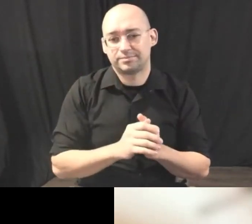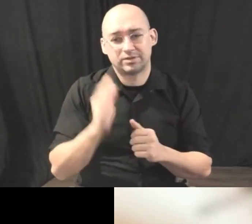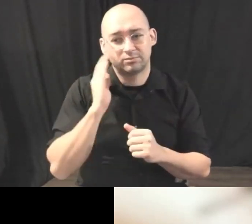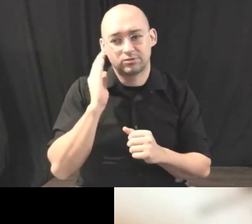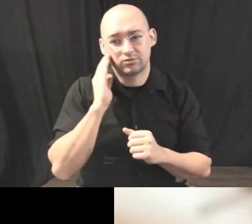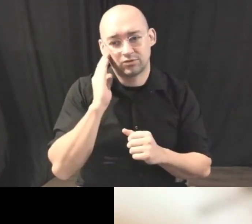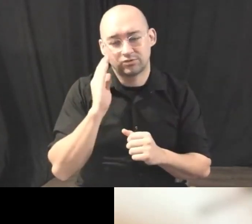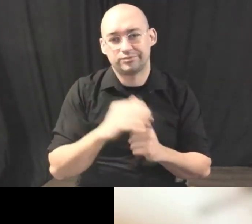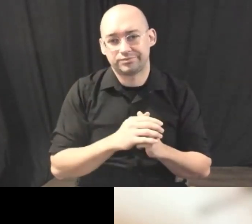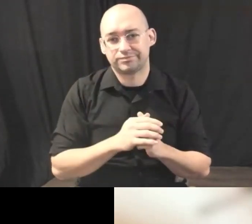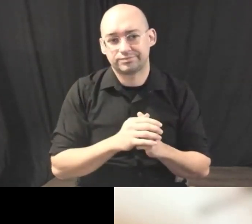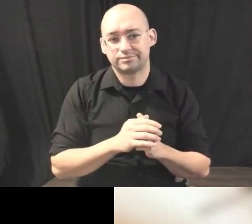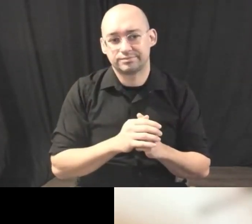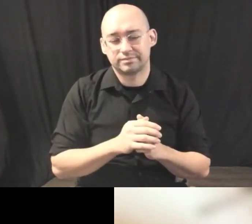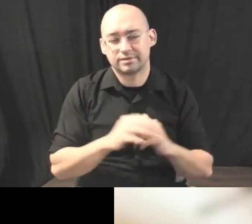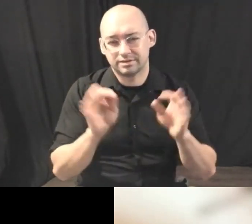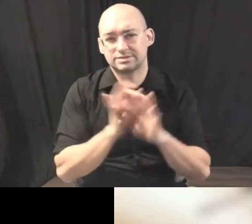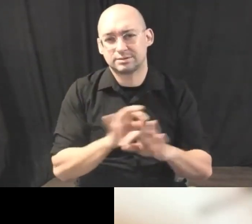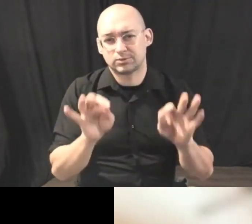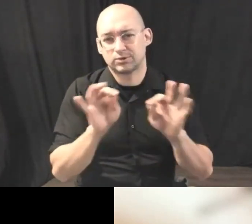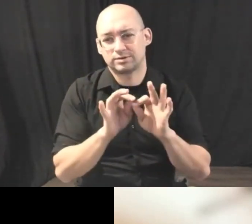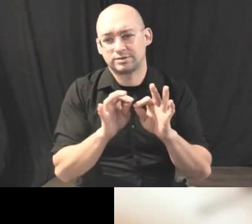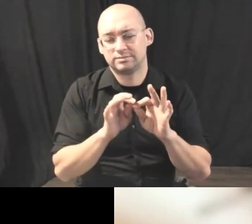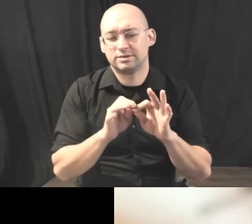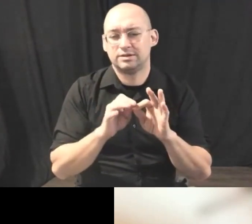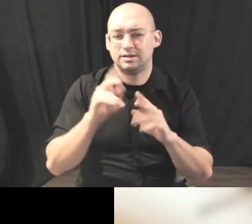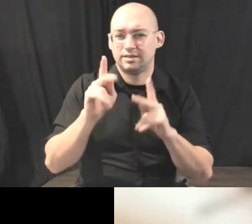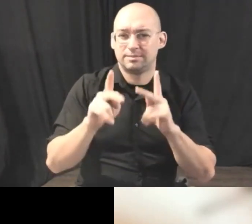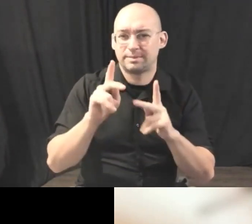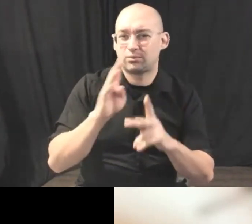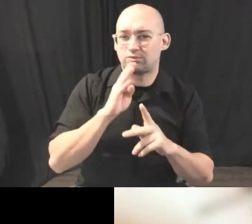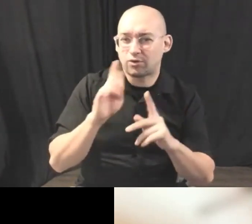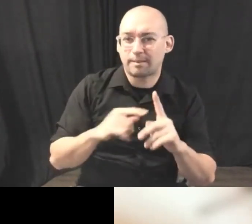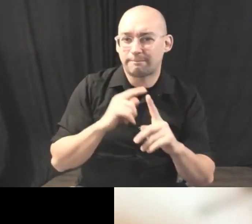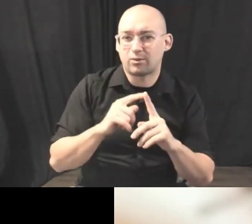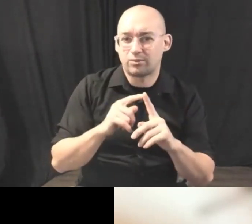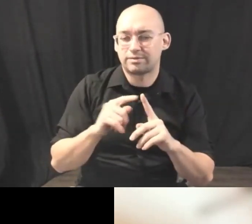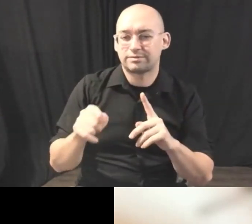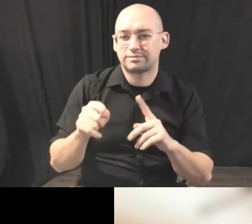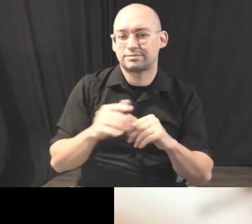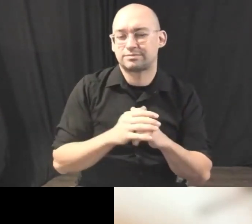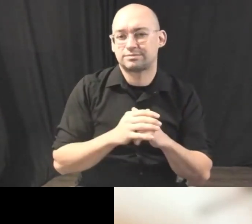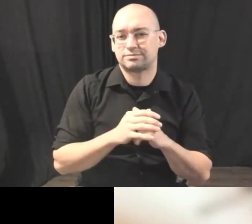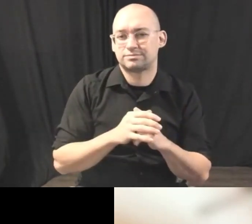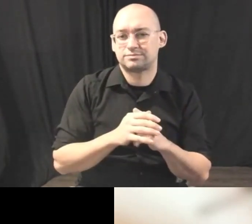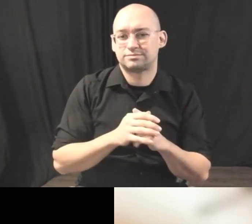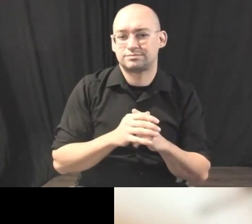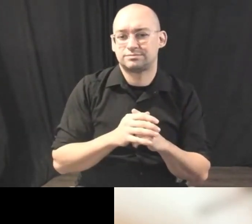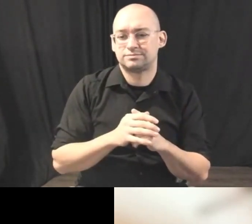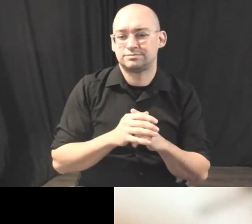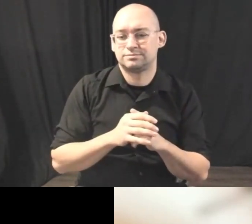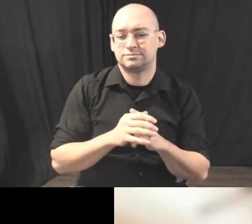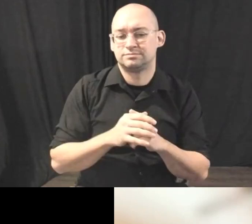it's crucially important for the constituency that we're talking about. And I think the other piece I wanted to mention is just the